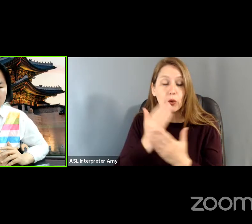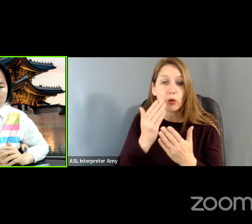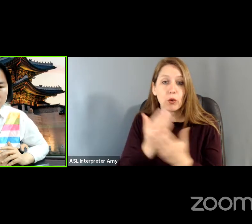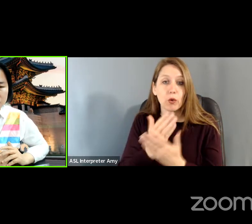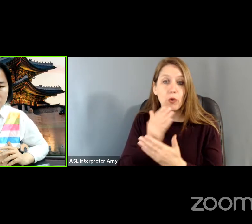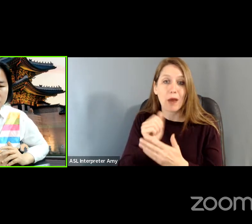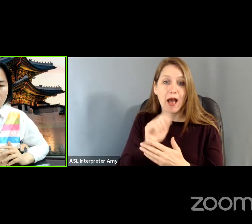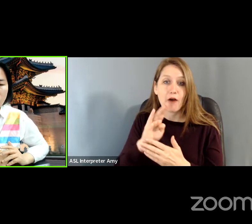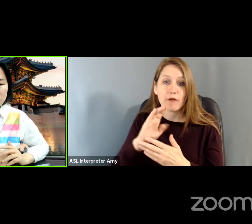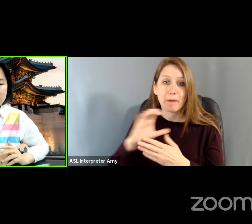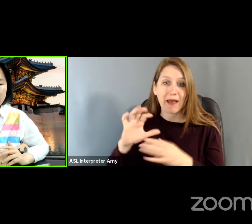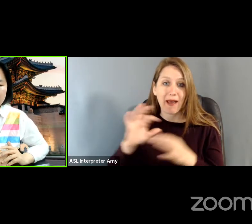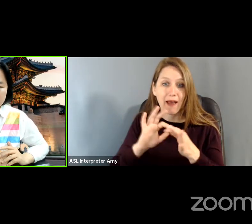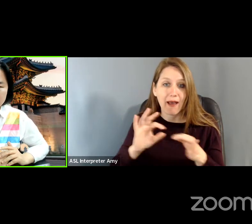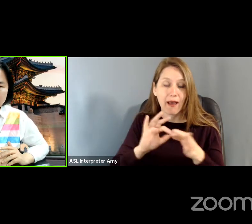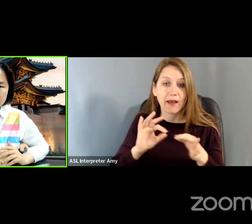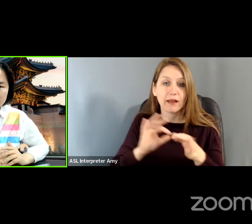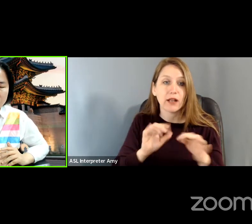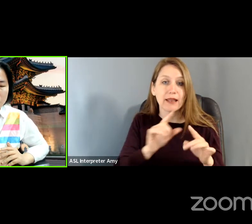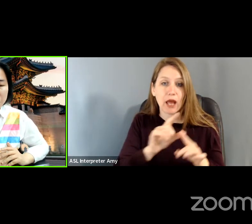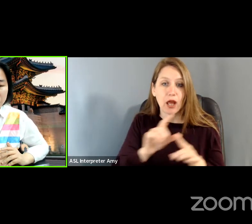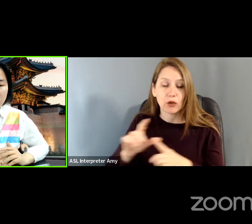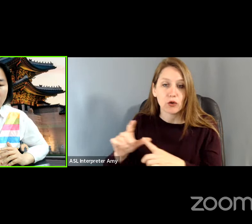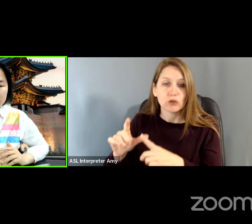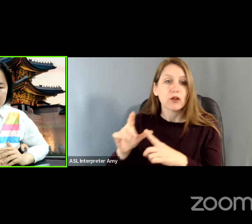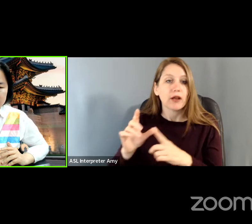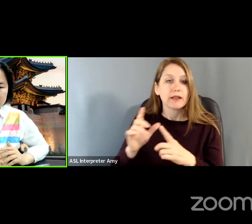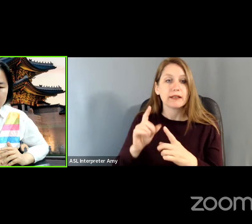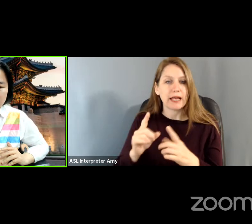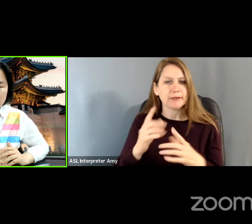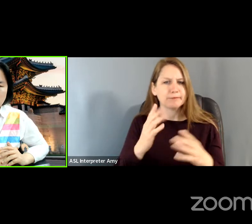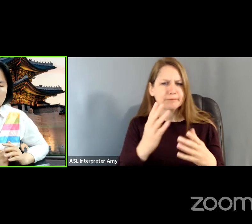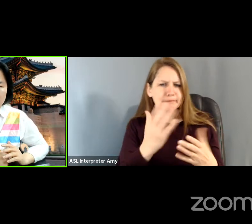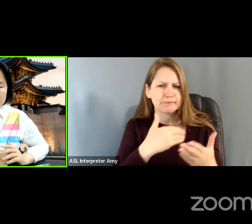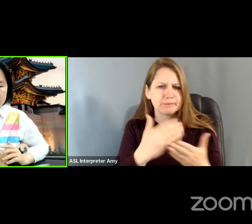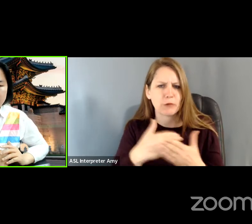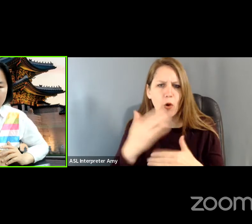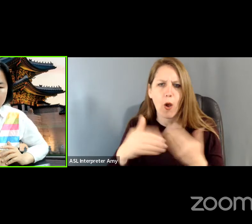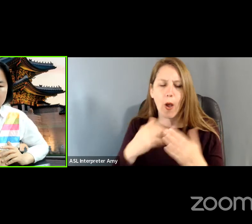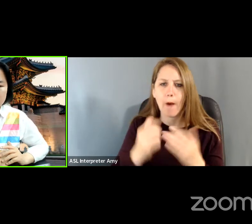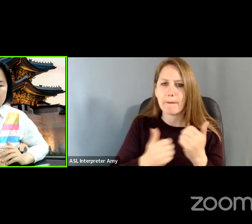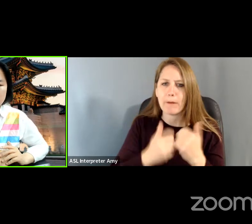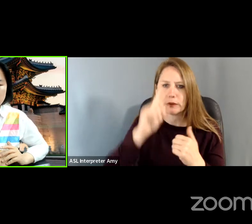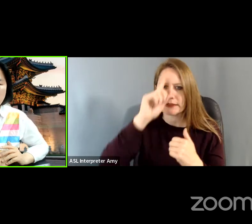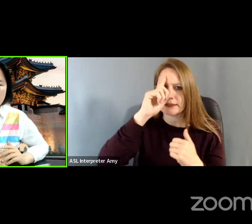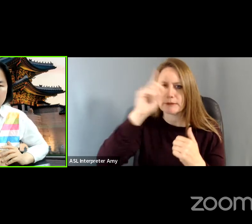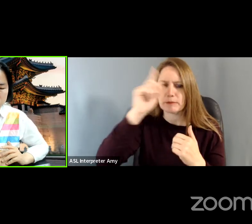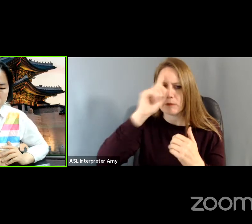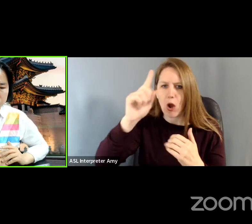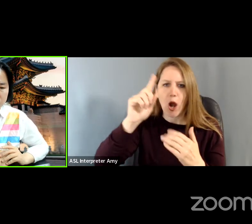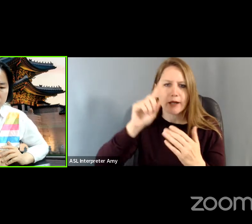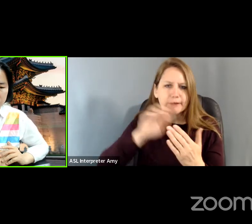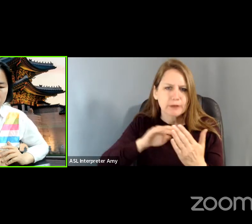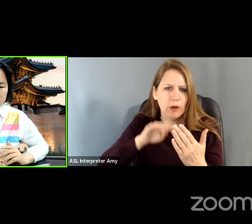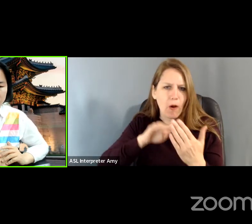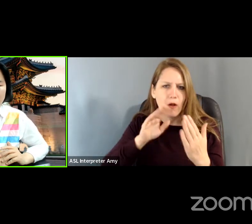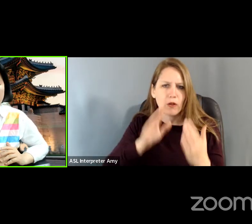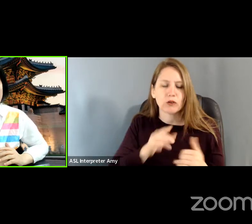smartest scholars of that time. Before Hangul, Chinese characters were